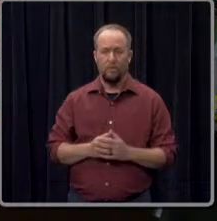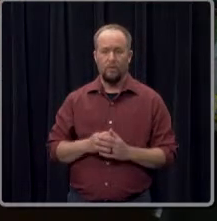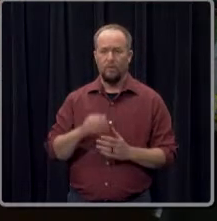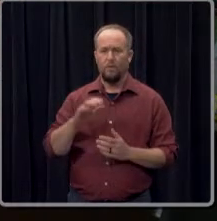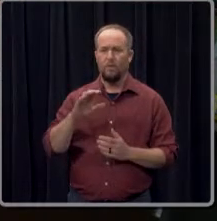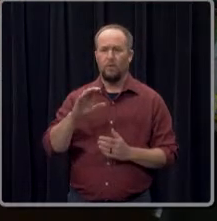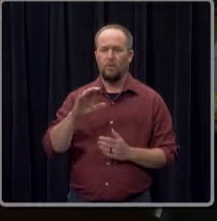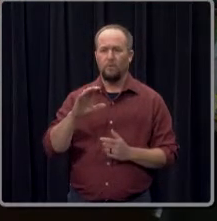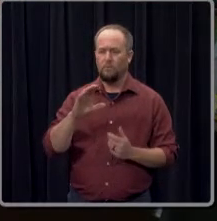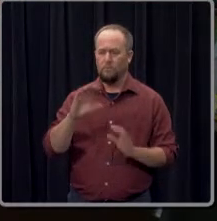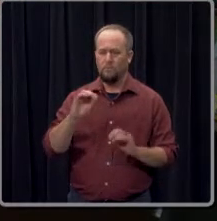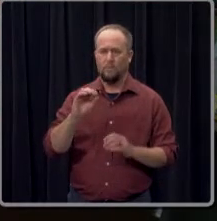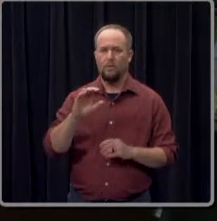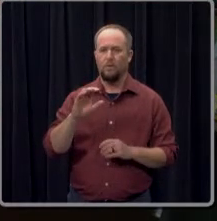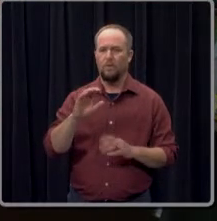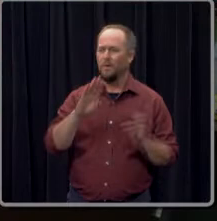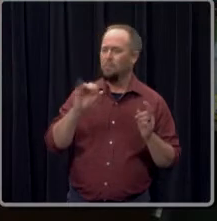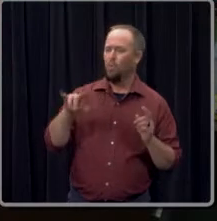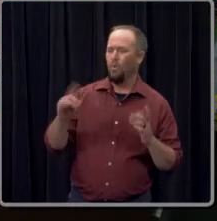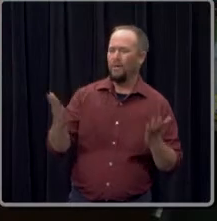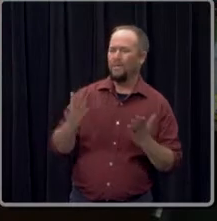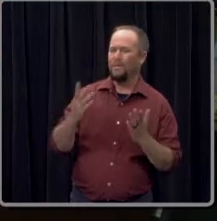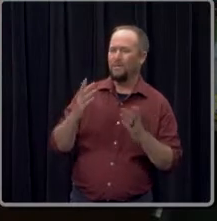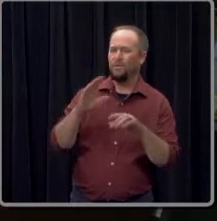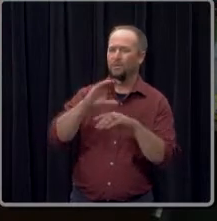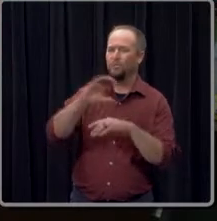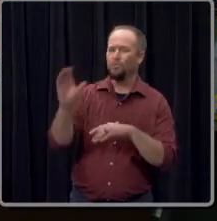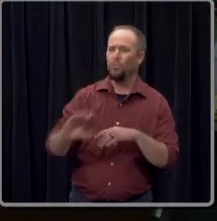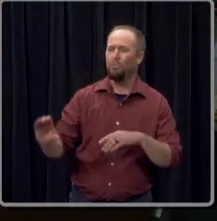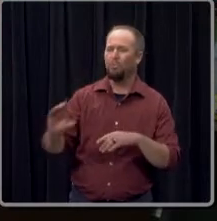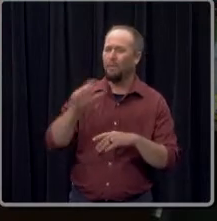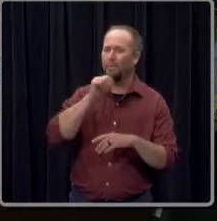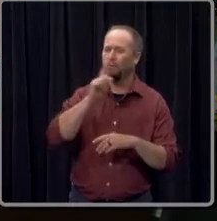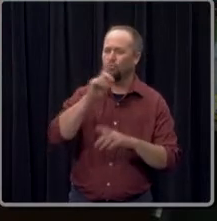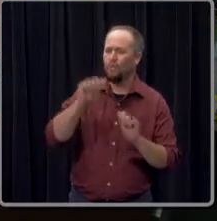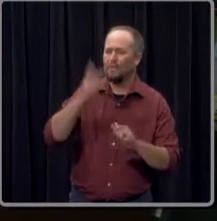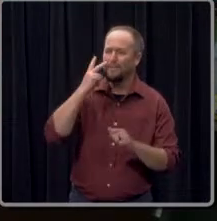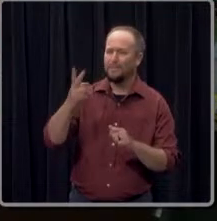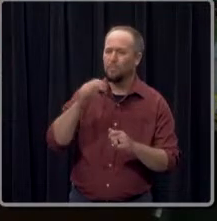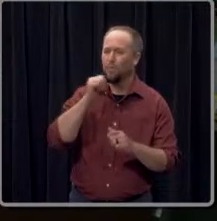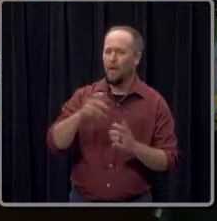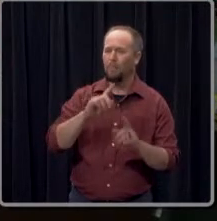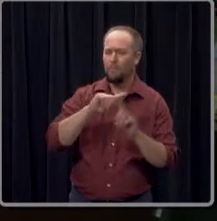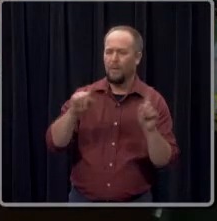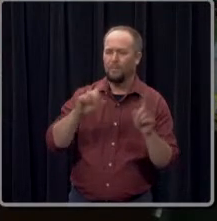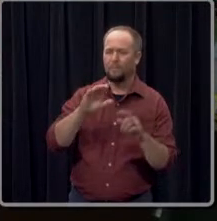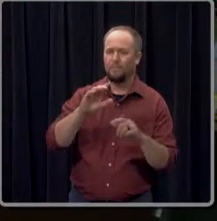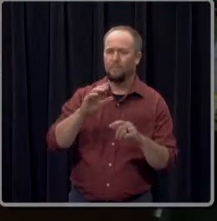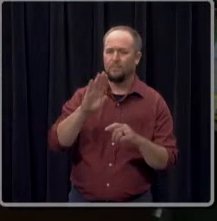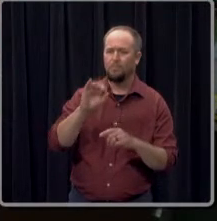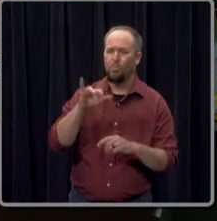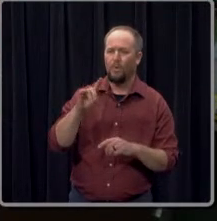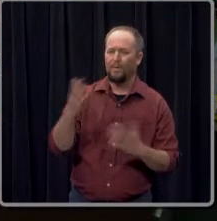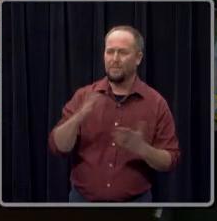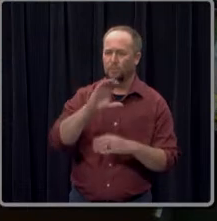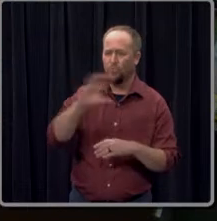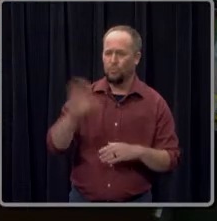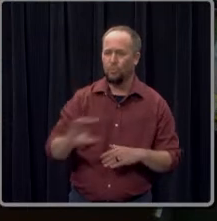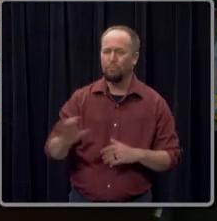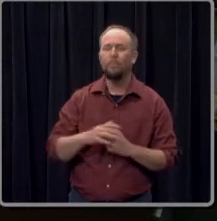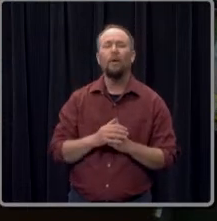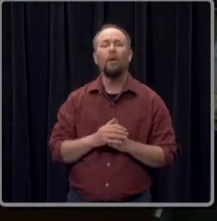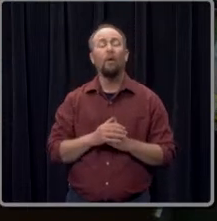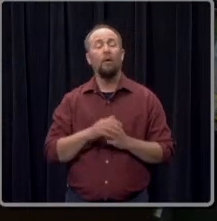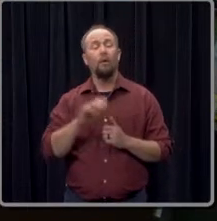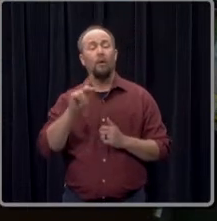Mr. Connell? Mr. Boyd is here via Zoom. I'm not sure if we can see him or not, but he's here. Good.